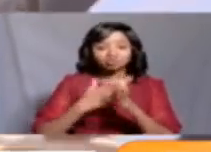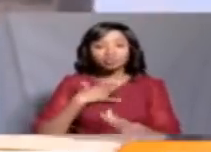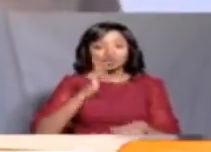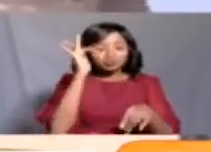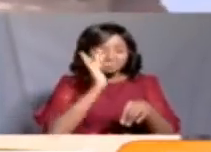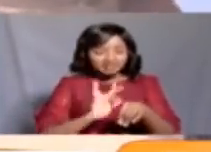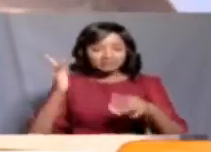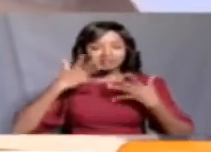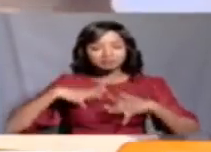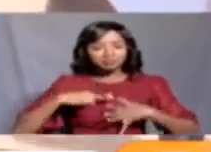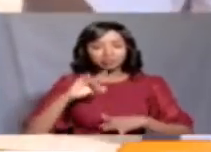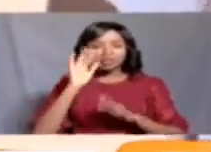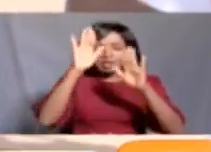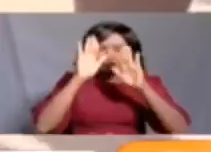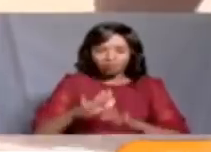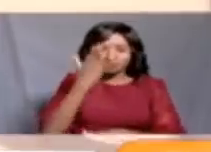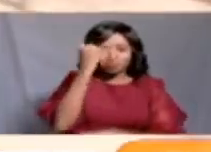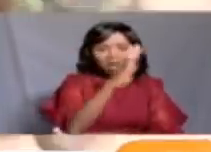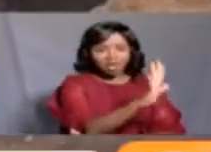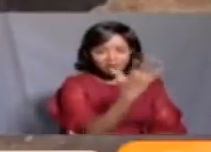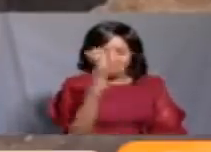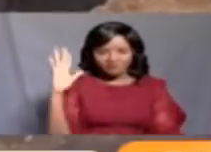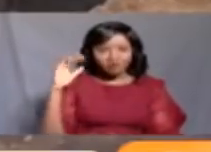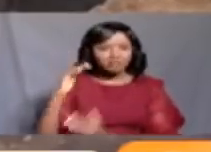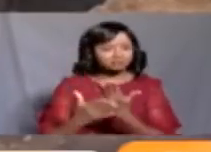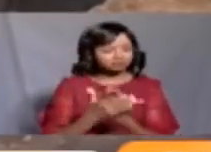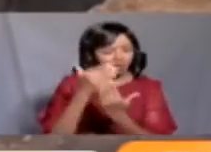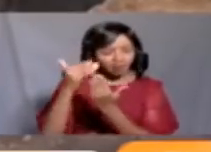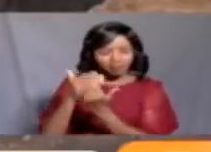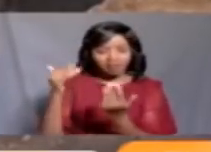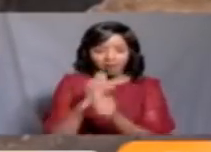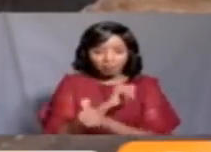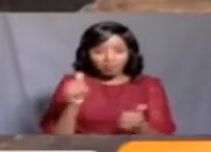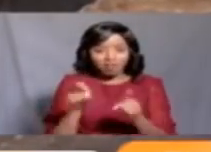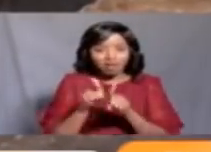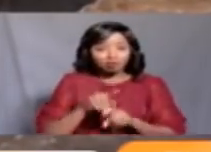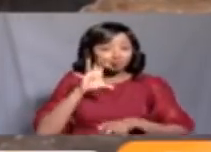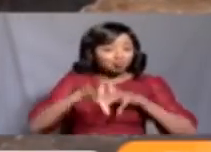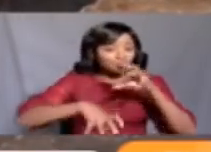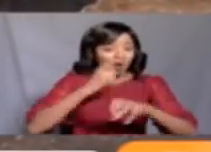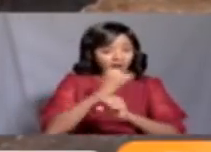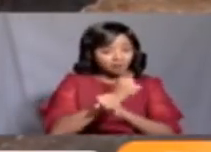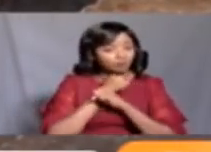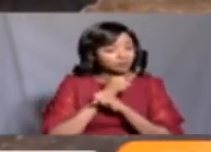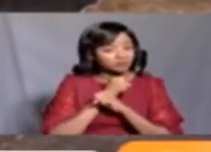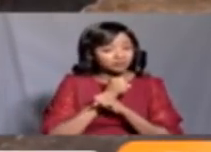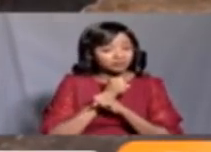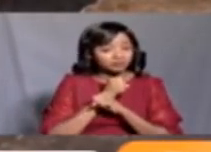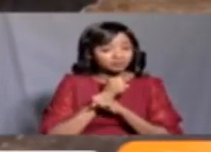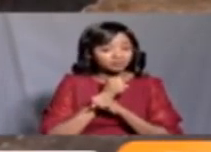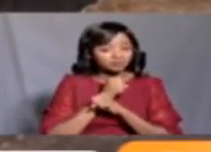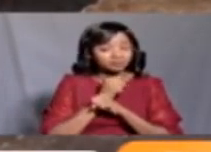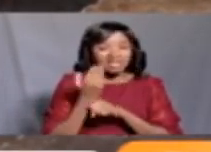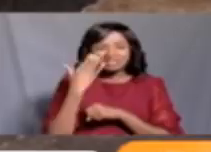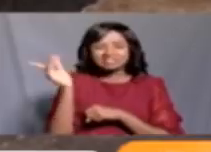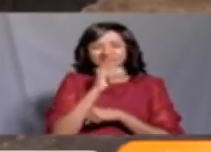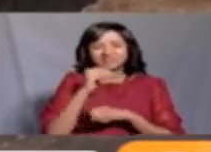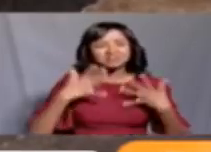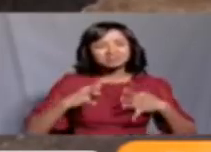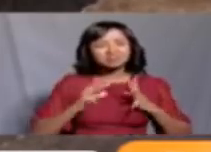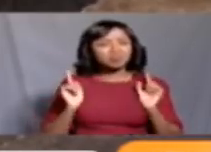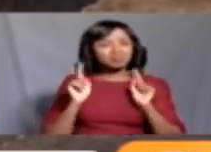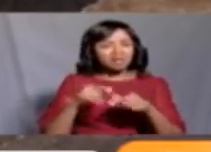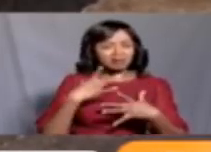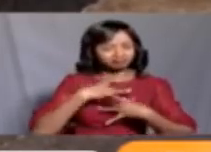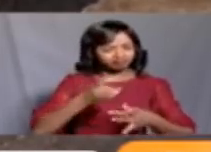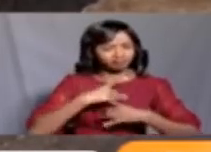of caring for the forest and protecting its unique wildlife. The number of people who've come interested, we